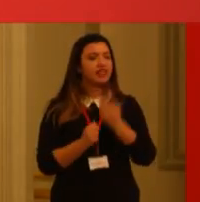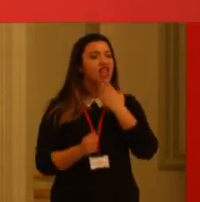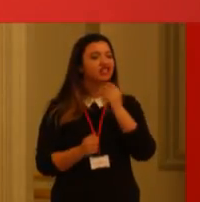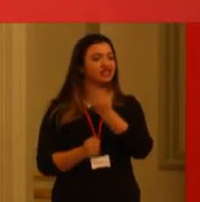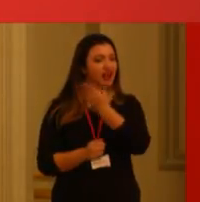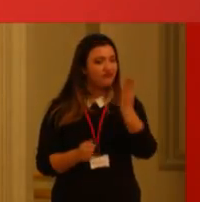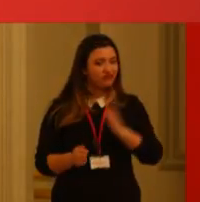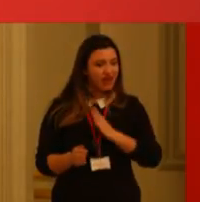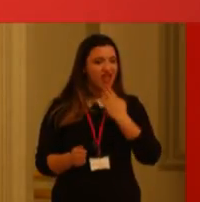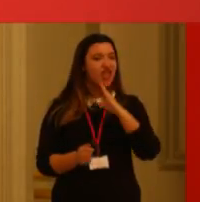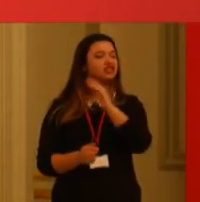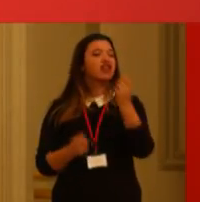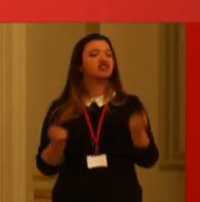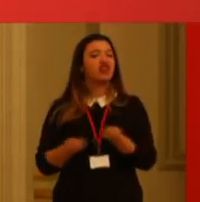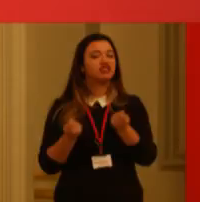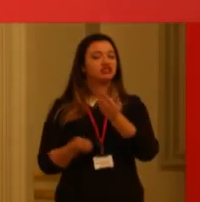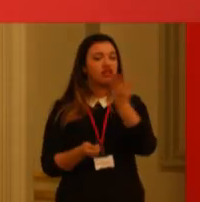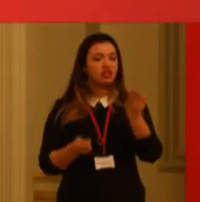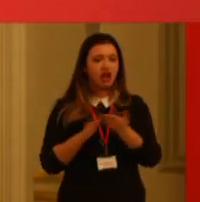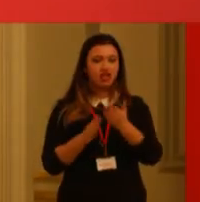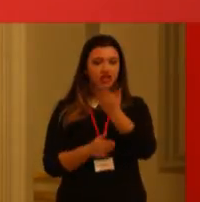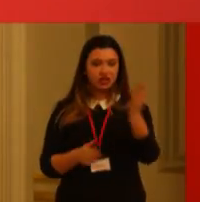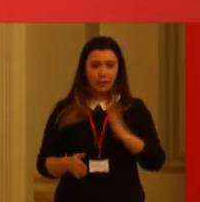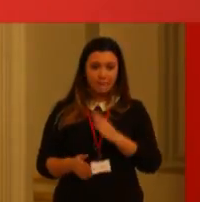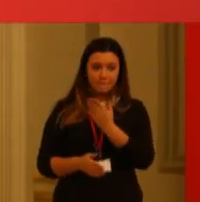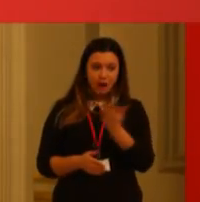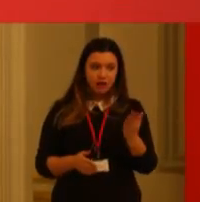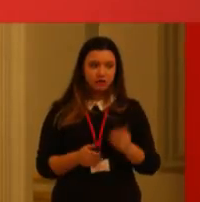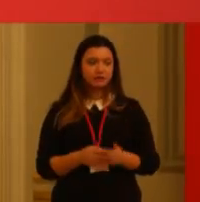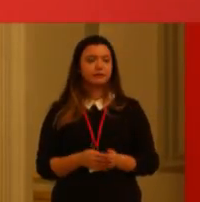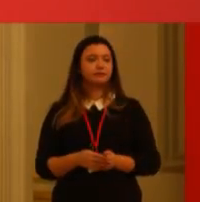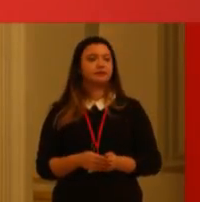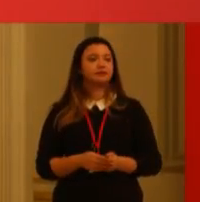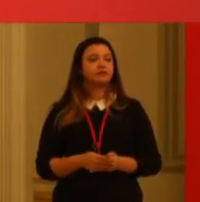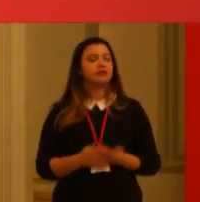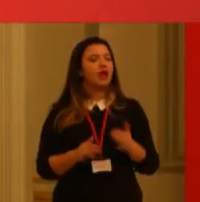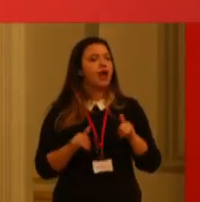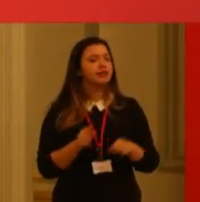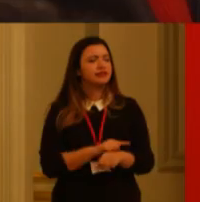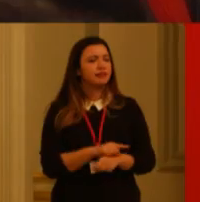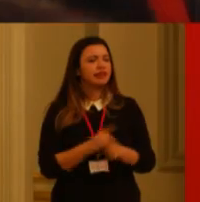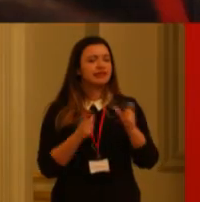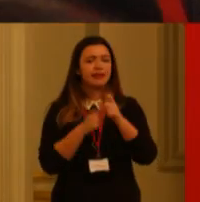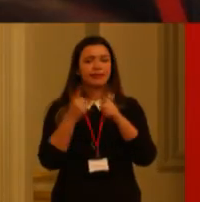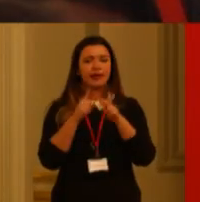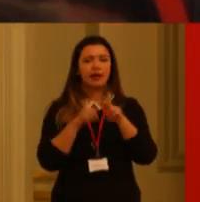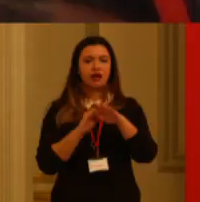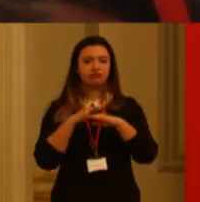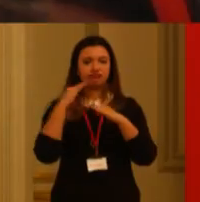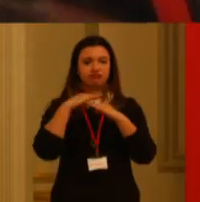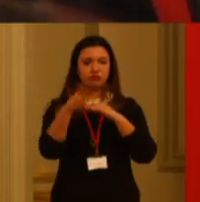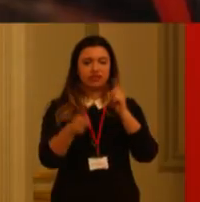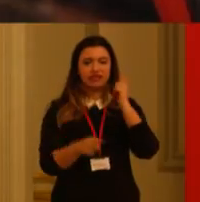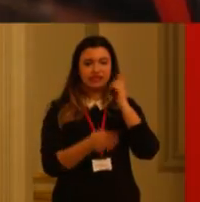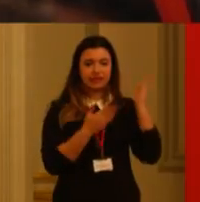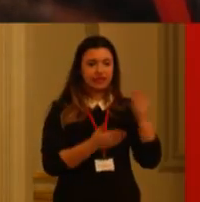youth. So we have young people among us. These are young colleagues. At our panel discussion,